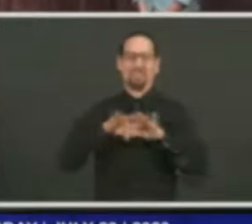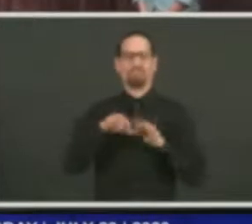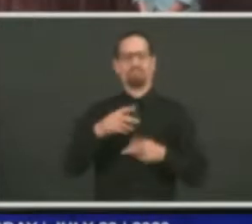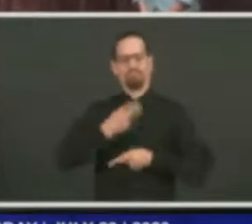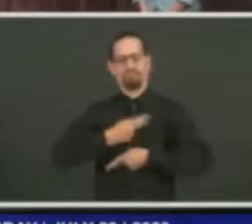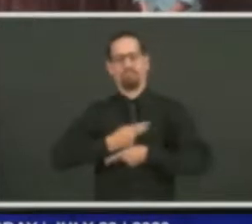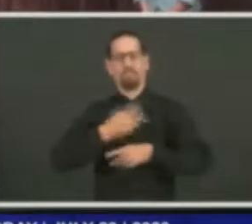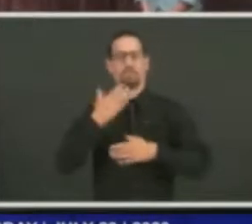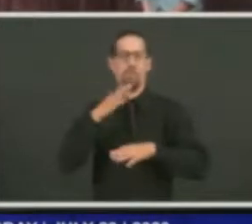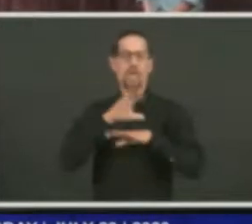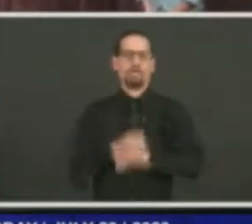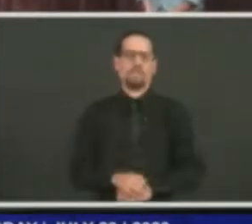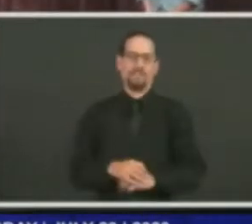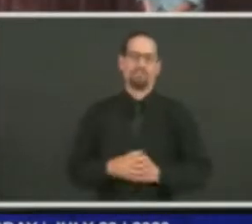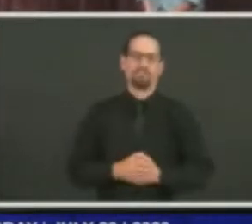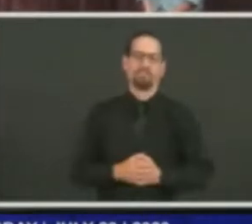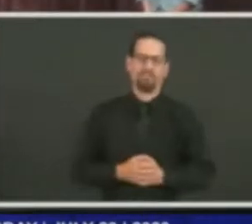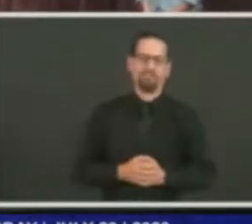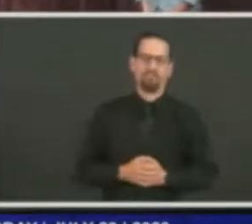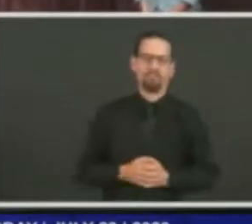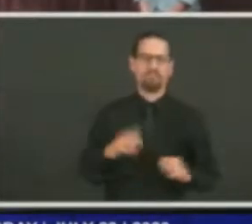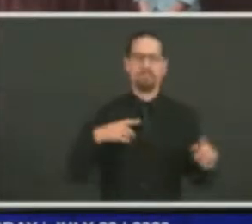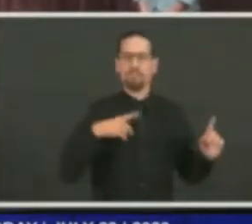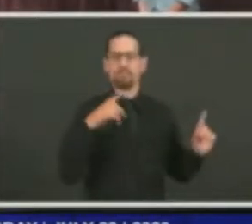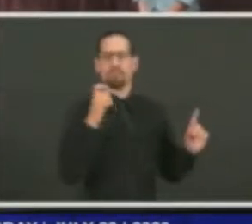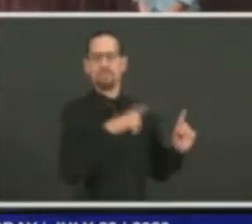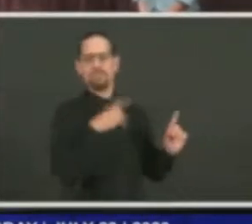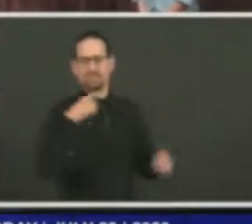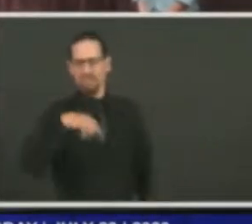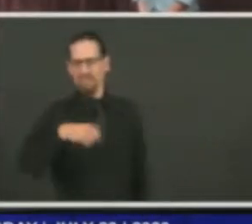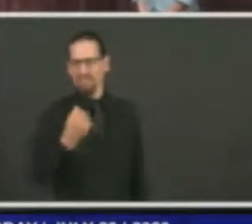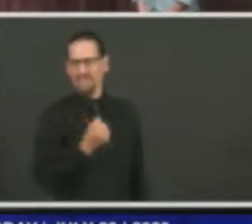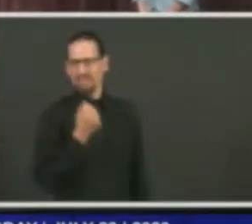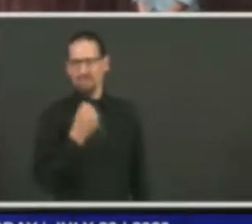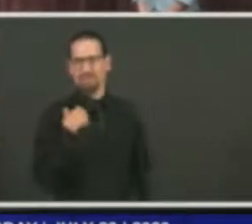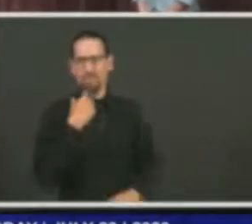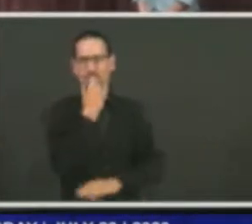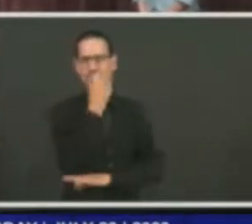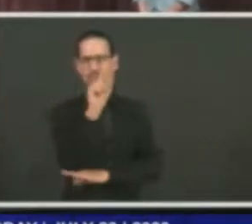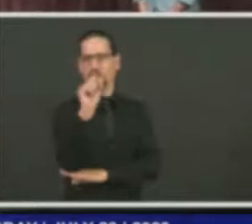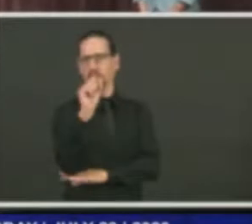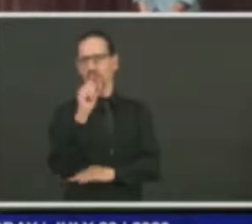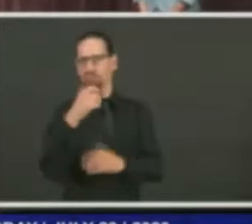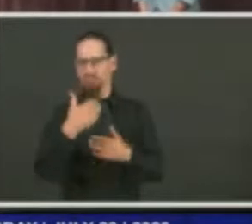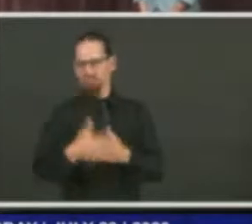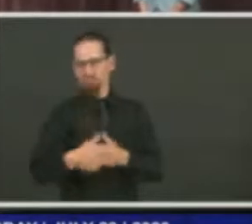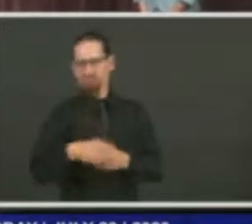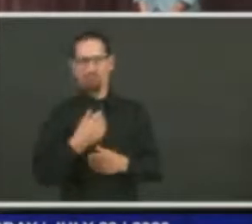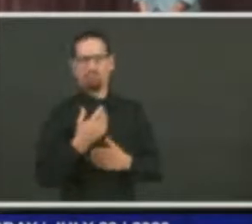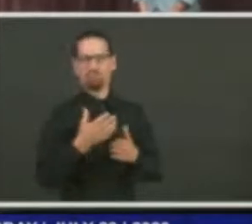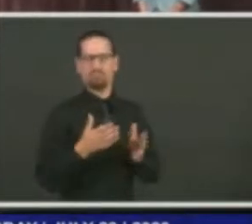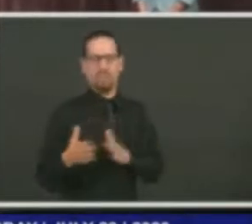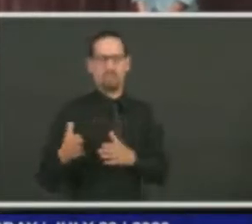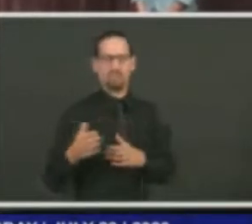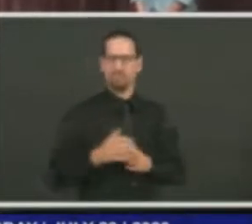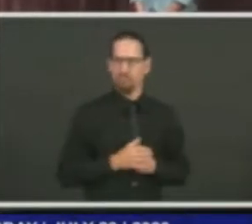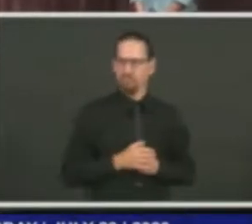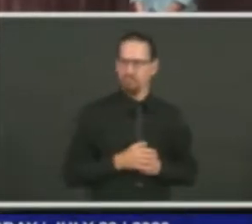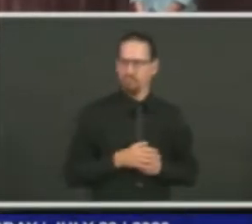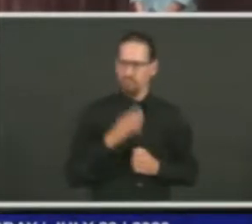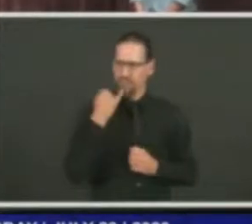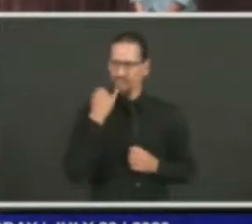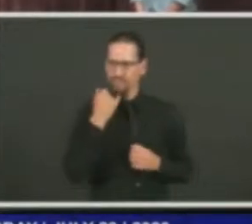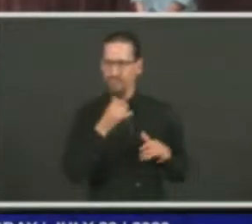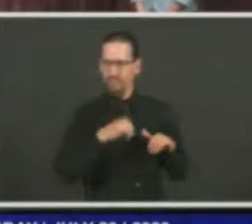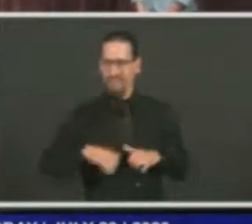message? There's this protest scheduled for Saturday. There are, I guess, by the standards here, they would be able to have 200 people gathered